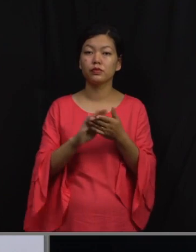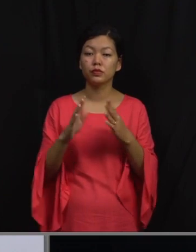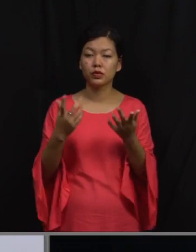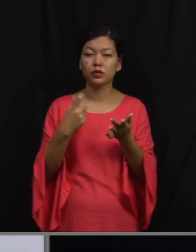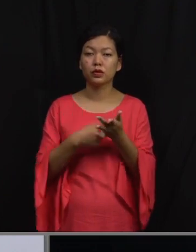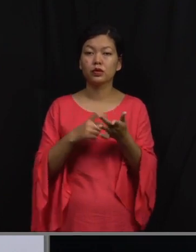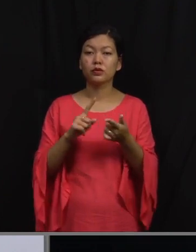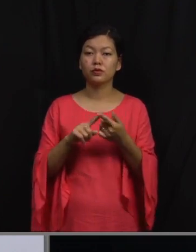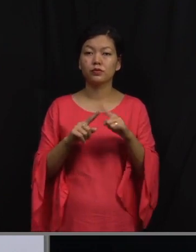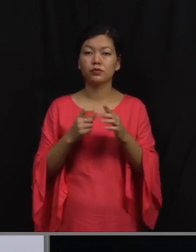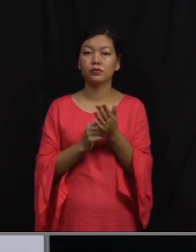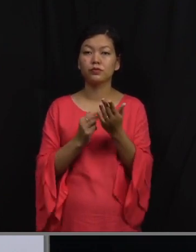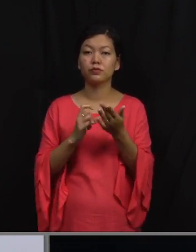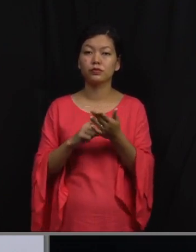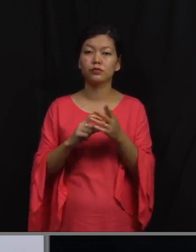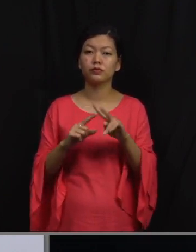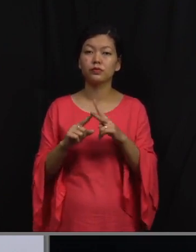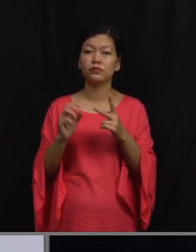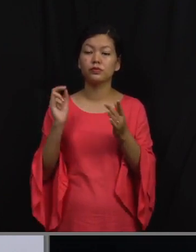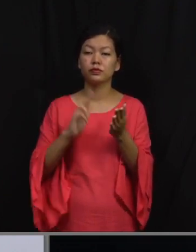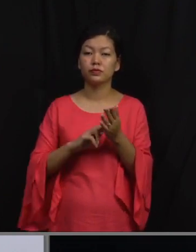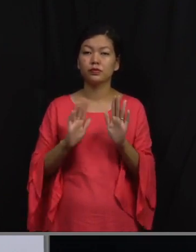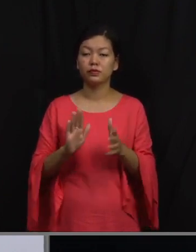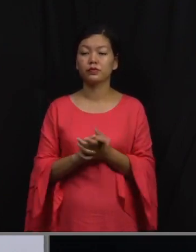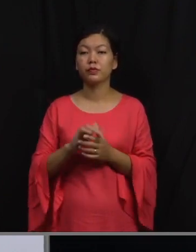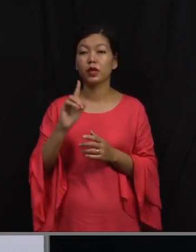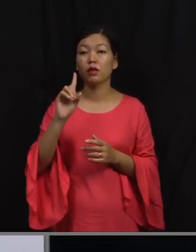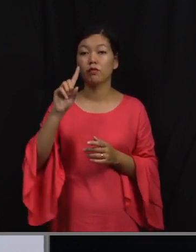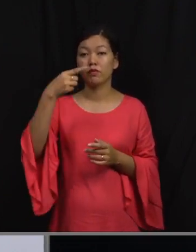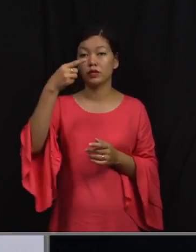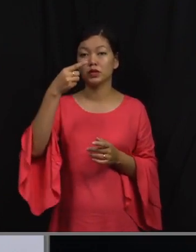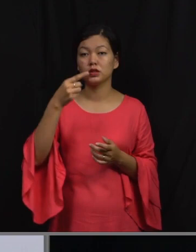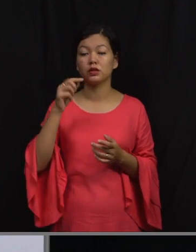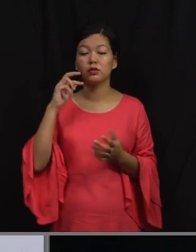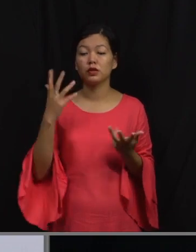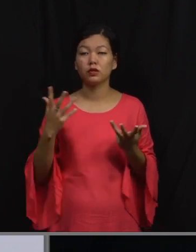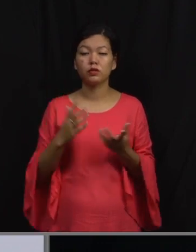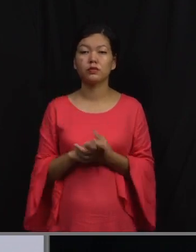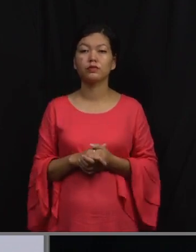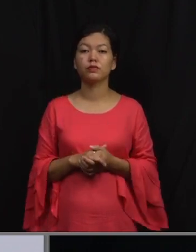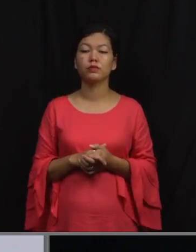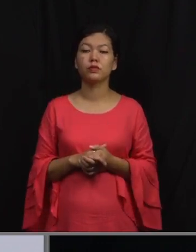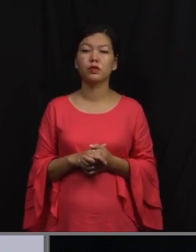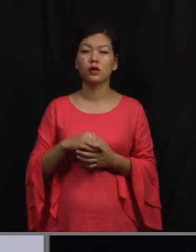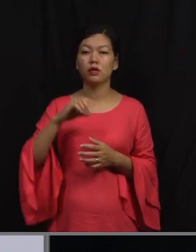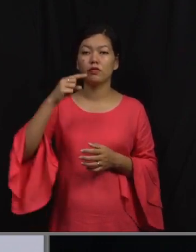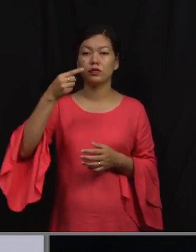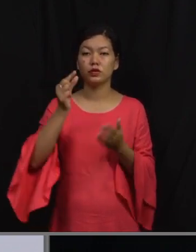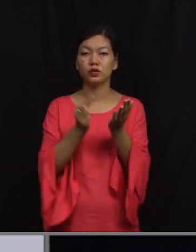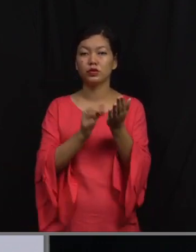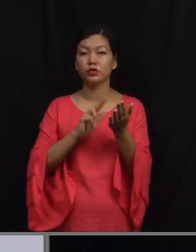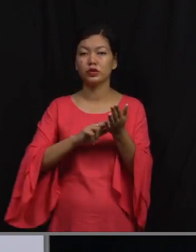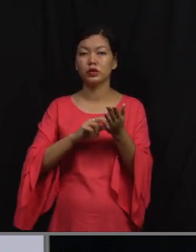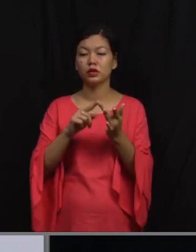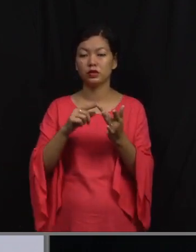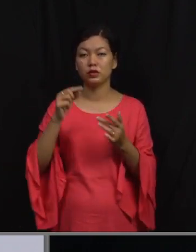So first let me tell you what is unification. In physics what we try to do, our attempt, we always